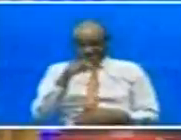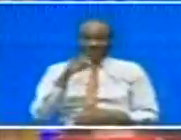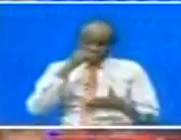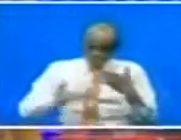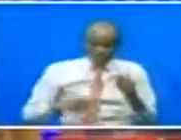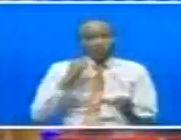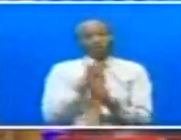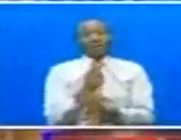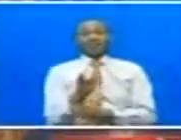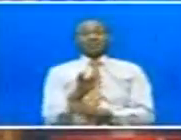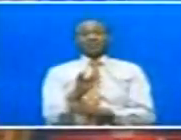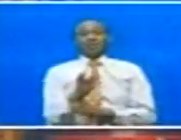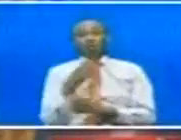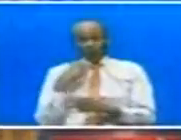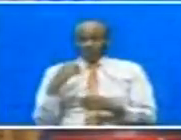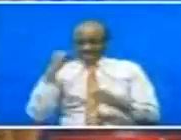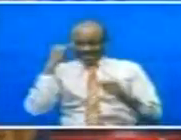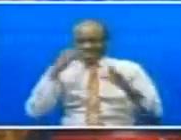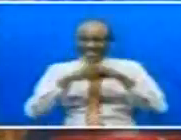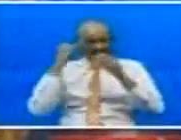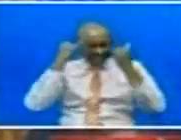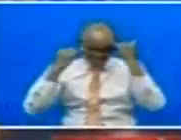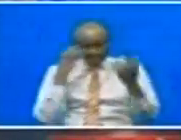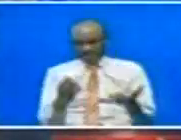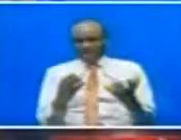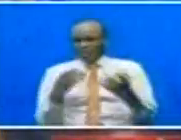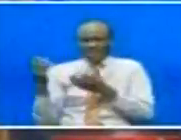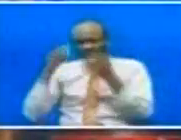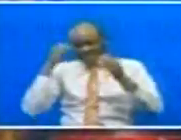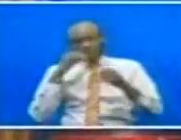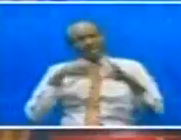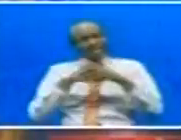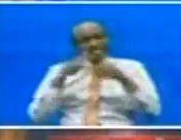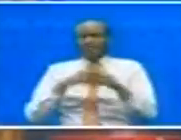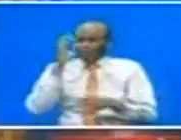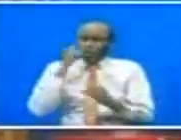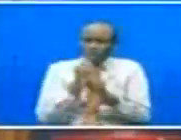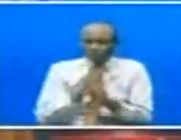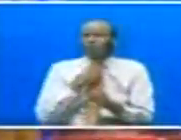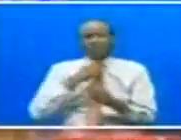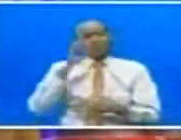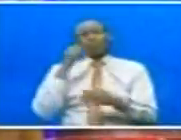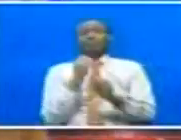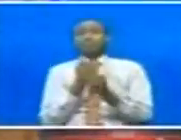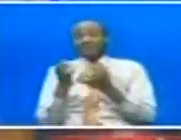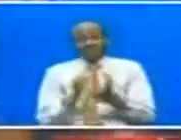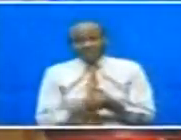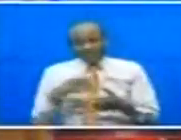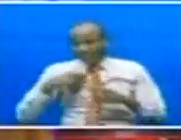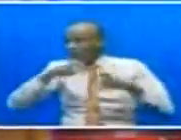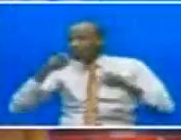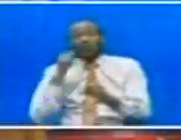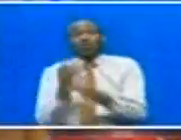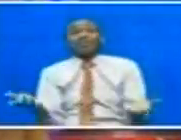be working with in terms of our creativity as a country. Absolutely. We want more entrepreneurs. Mm-hmm. That's what we want. These people are looking for a job to